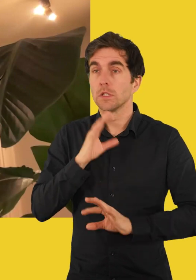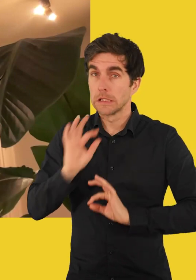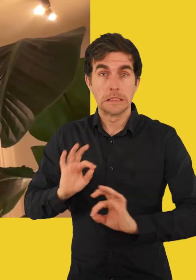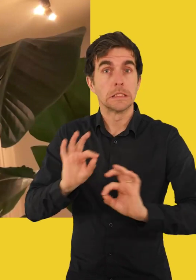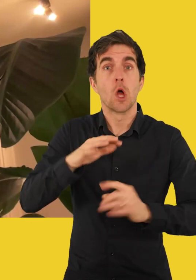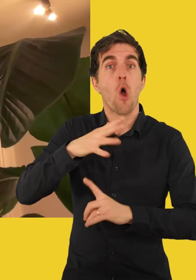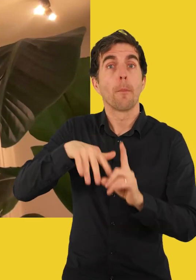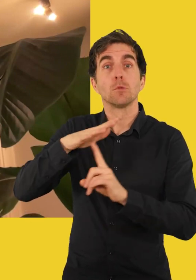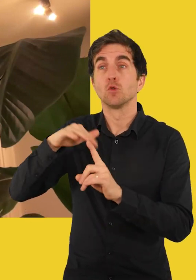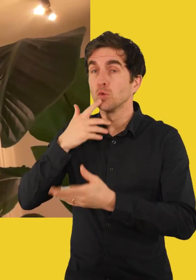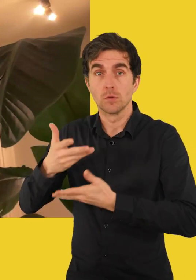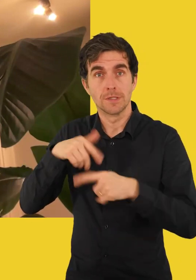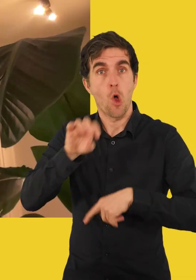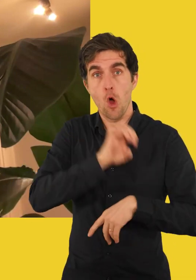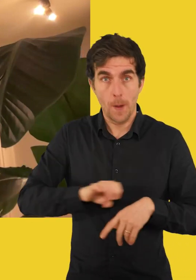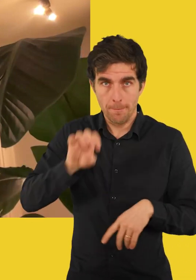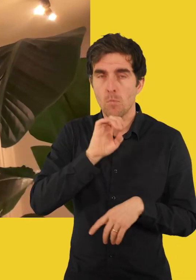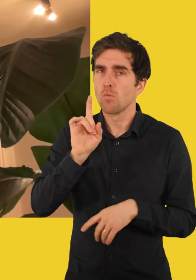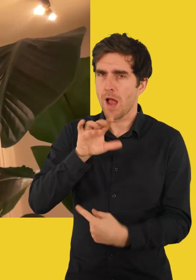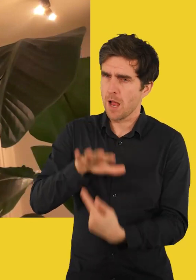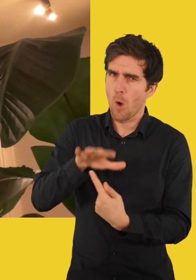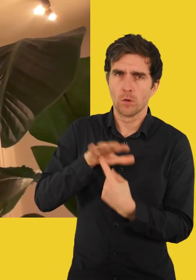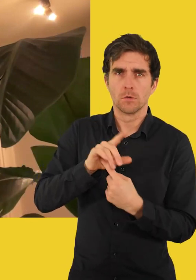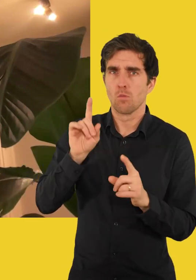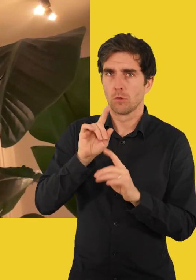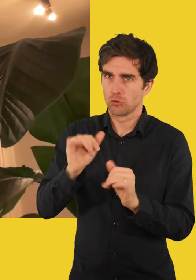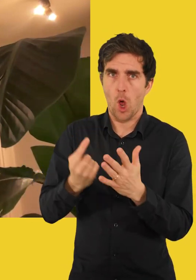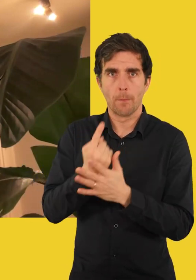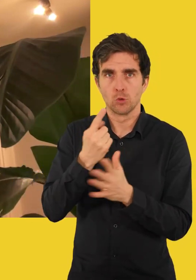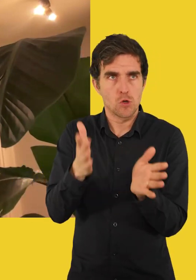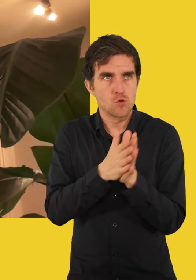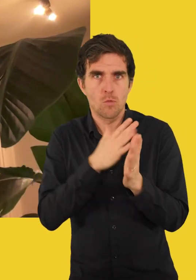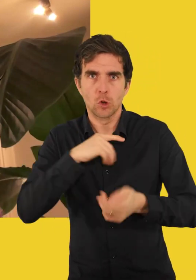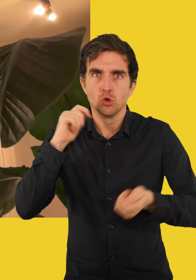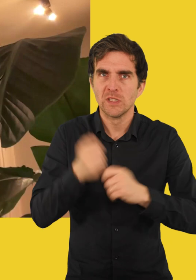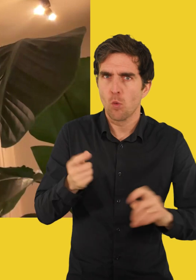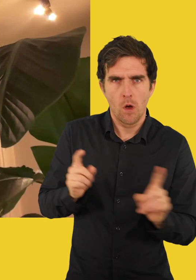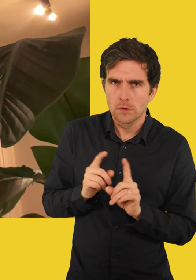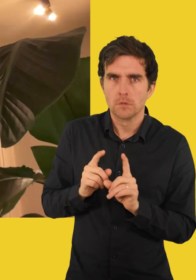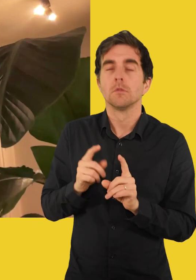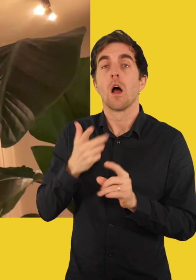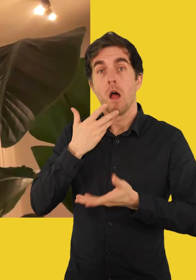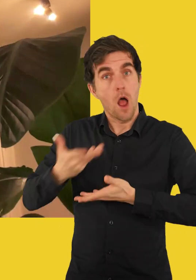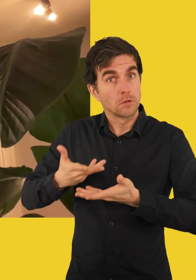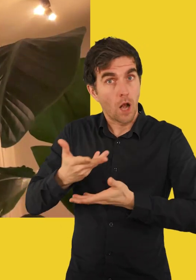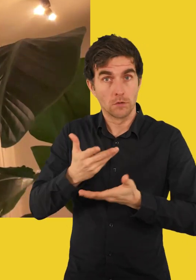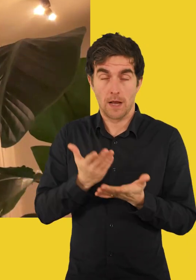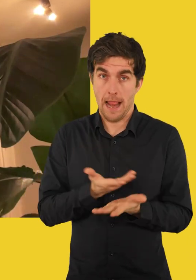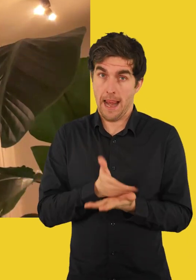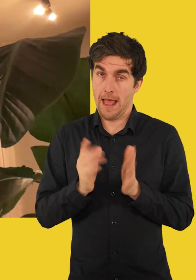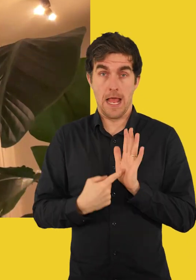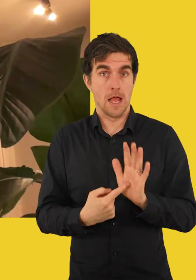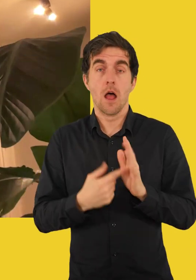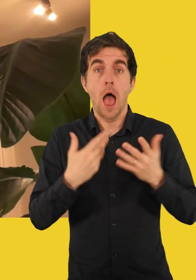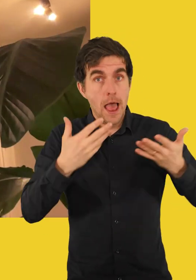asked communities across Europe what their priorities were and what the opportunities were that they saw for change. And that consultation showed that both